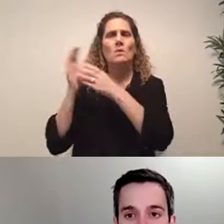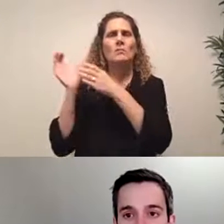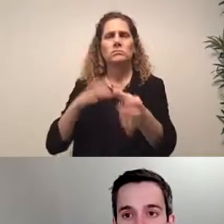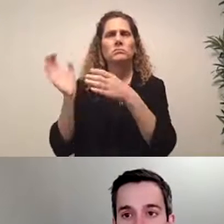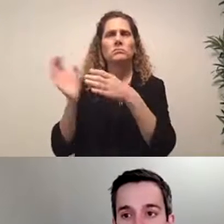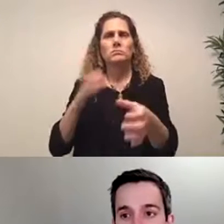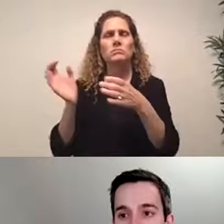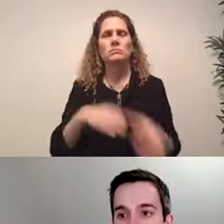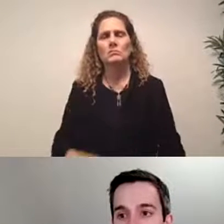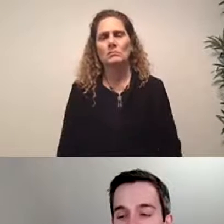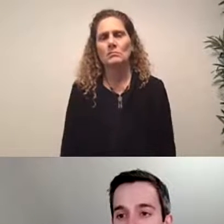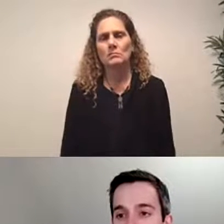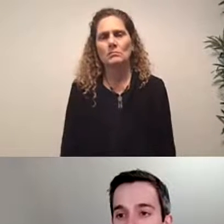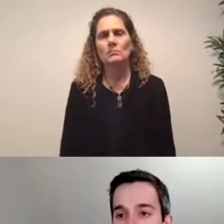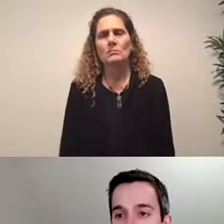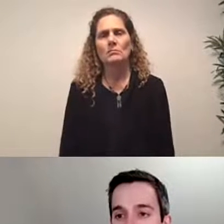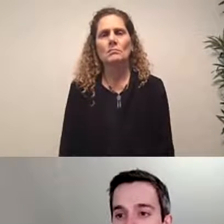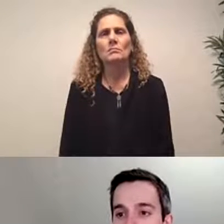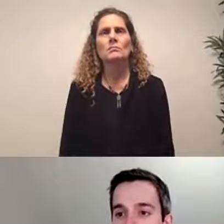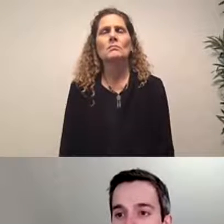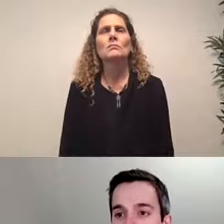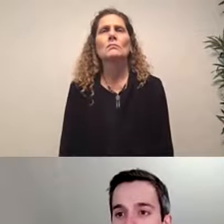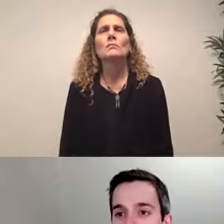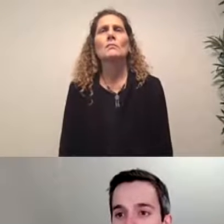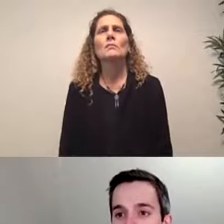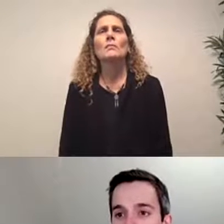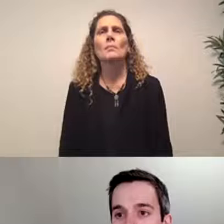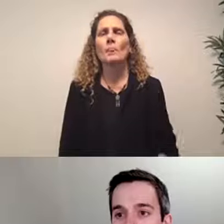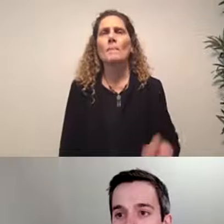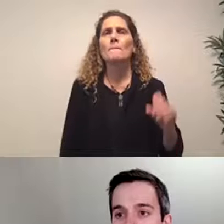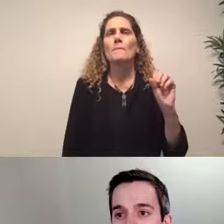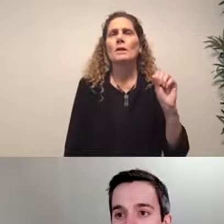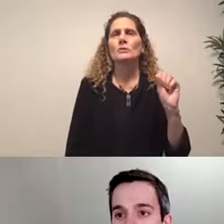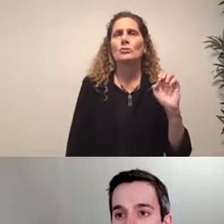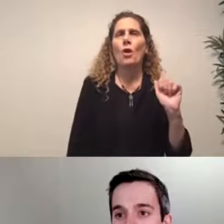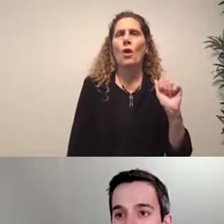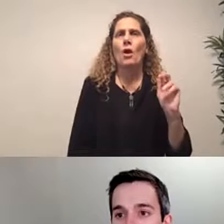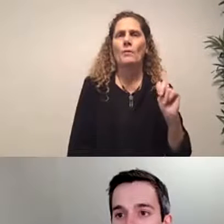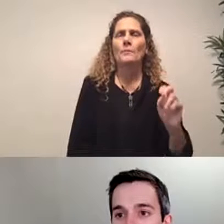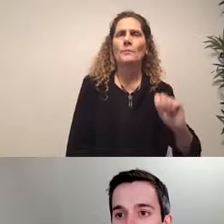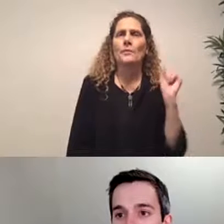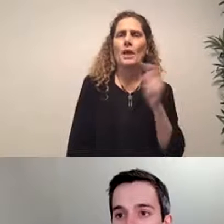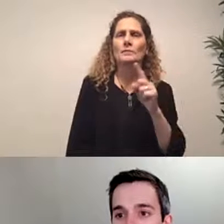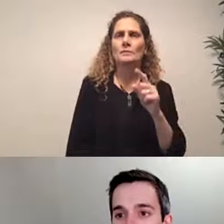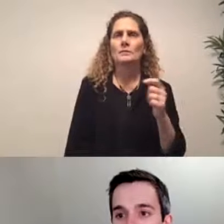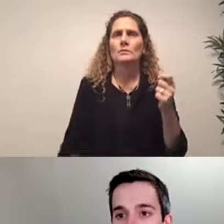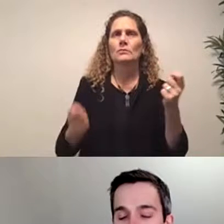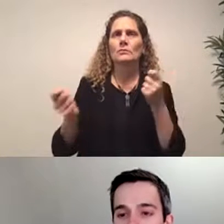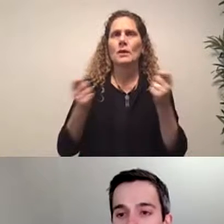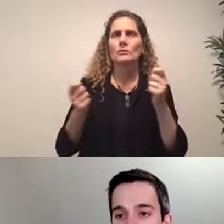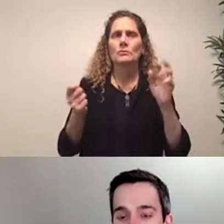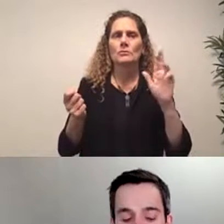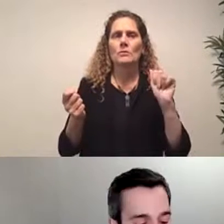Our next question is from Sean Kirkby at Wisconsin Health News for Director Rausch. How are contact tracing efforts going? Are